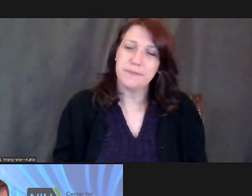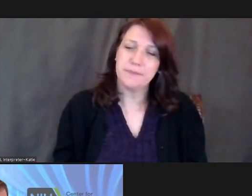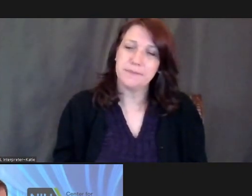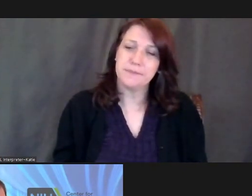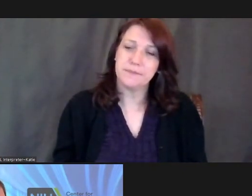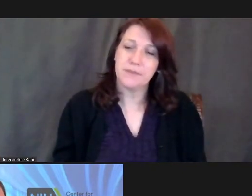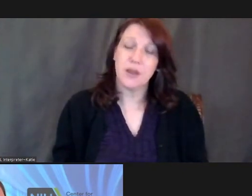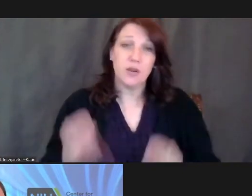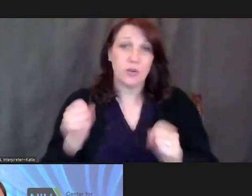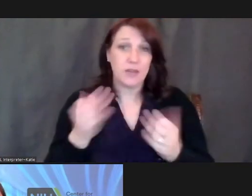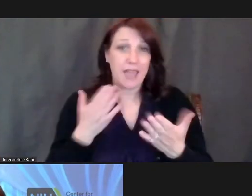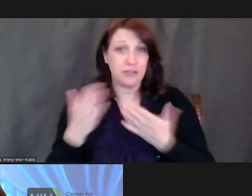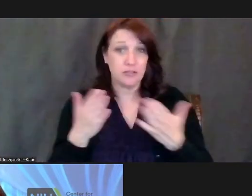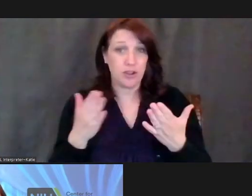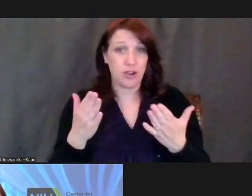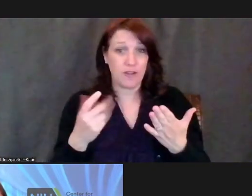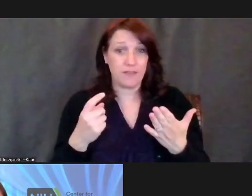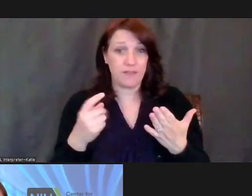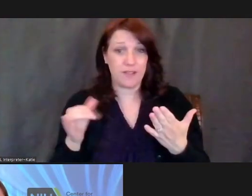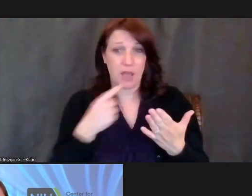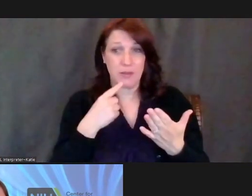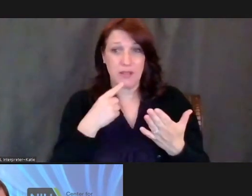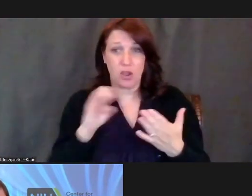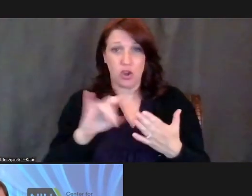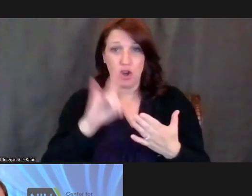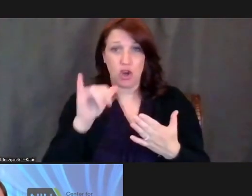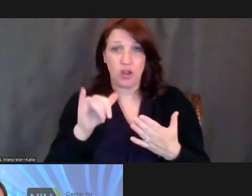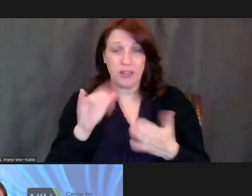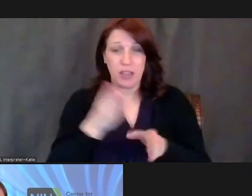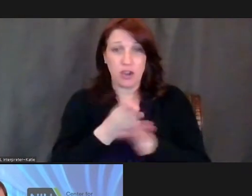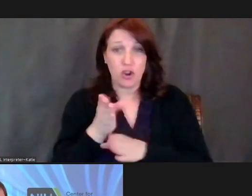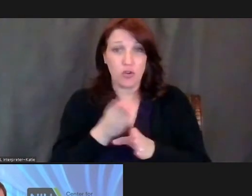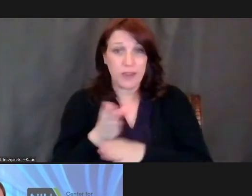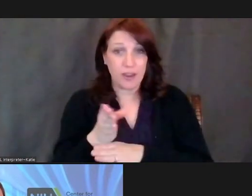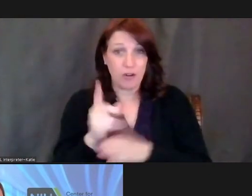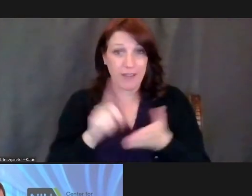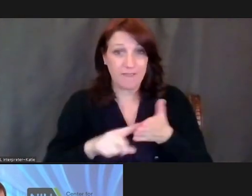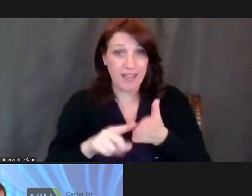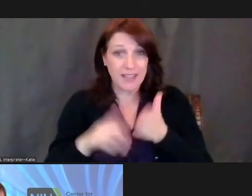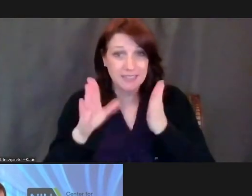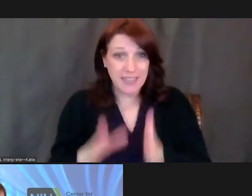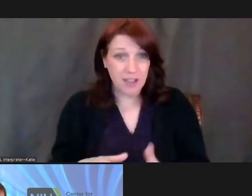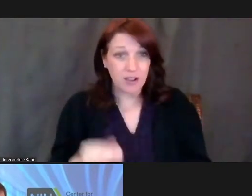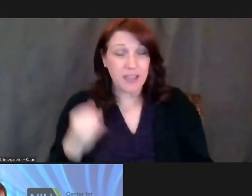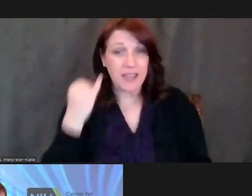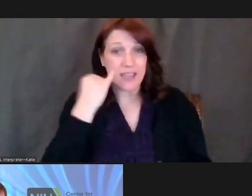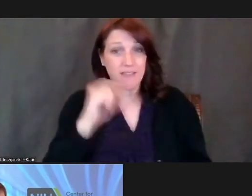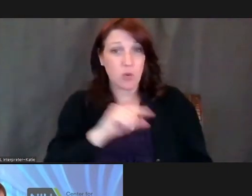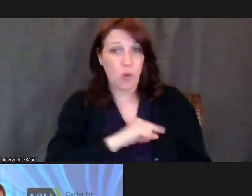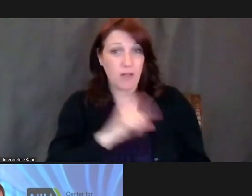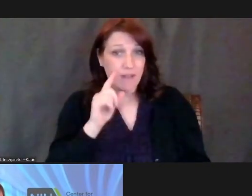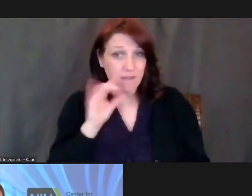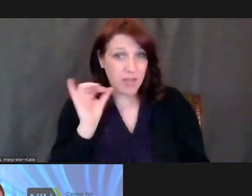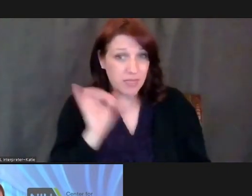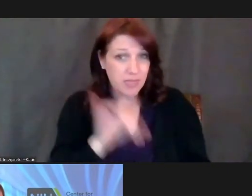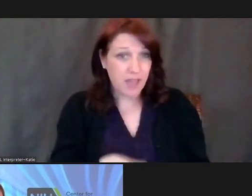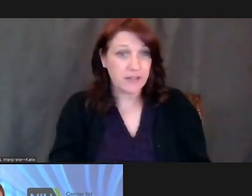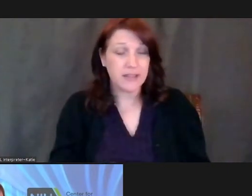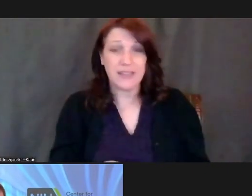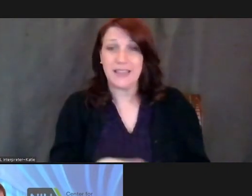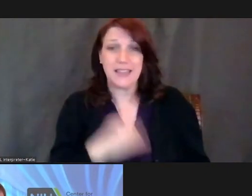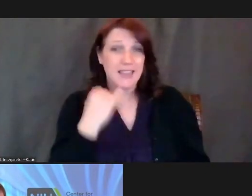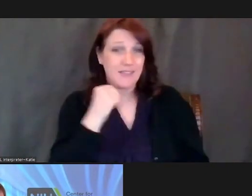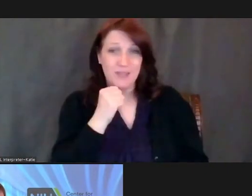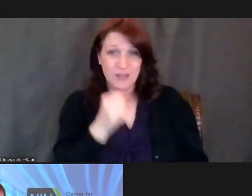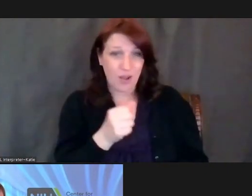you can serve, like we said, as an early career investigator if you qualify for that. If you don't